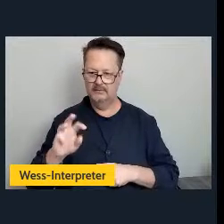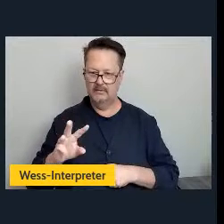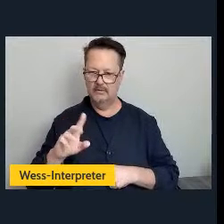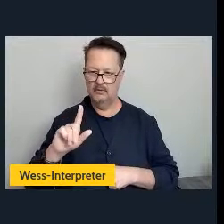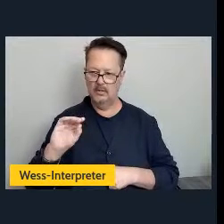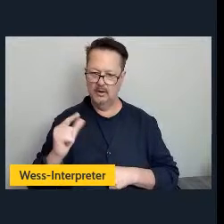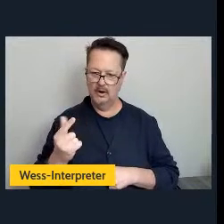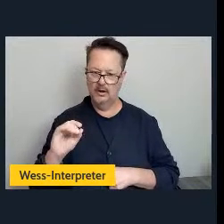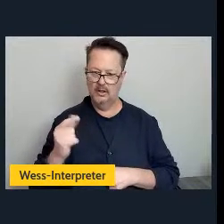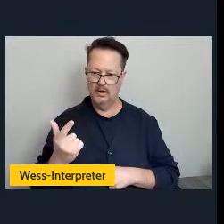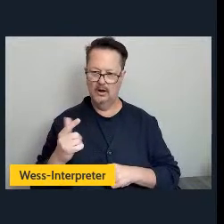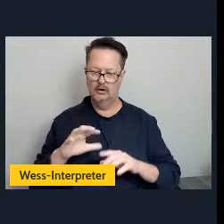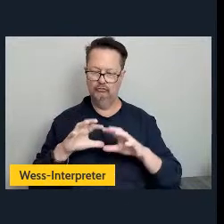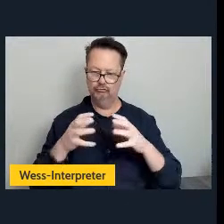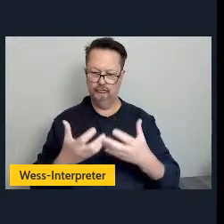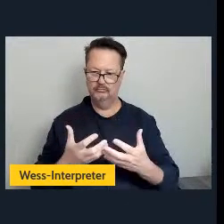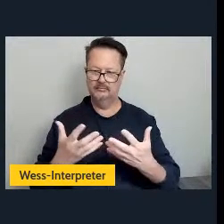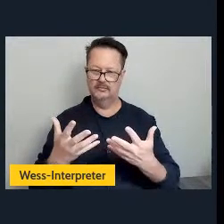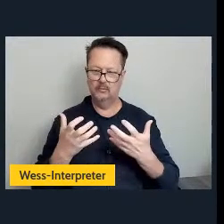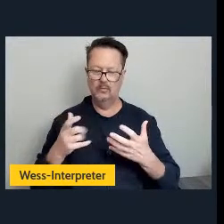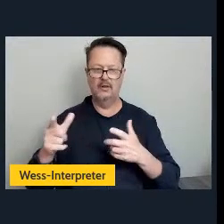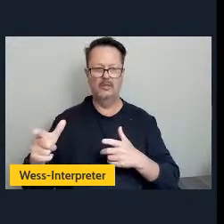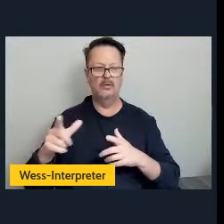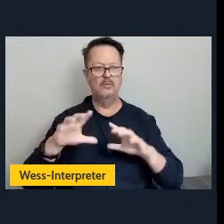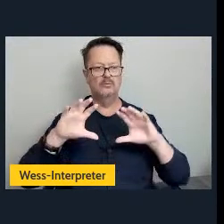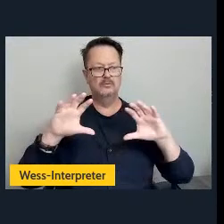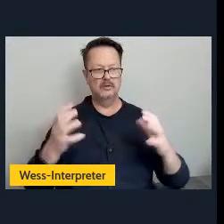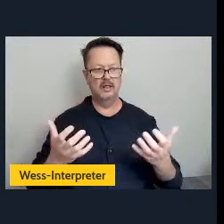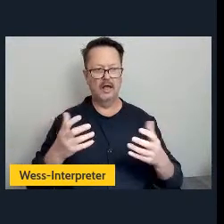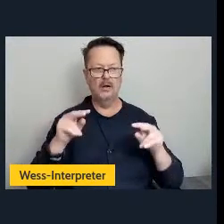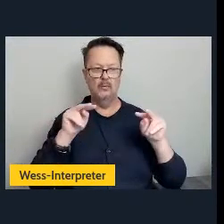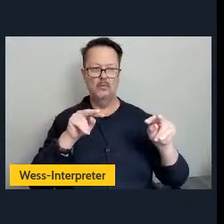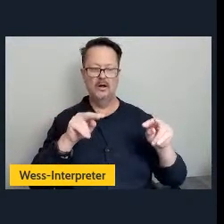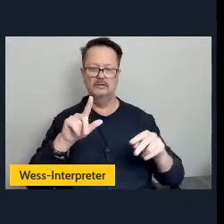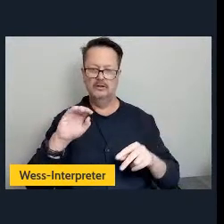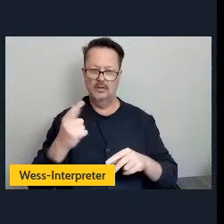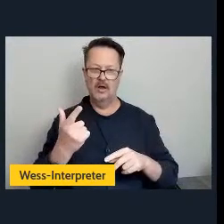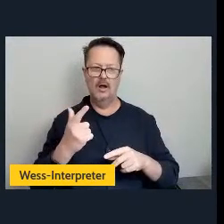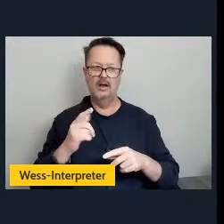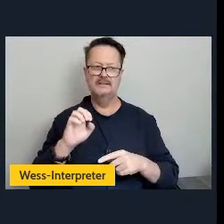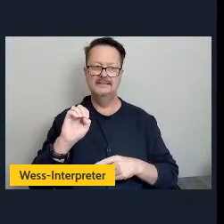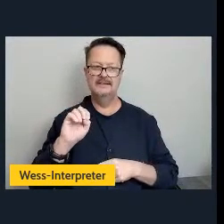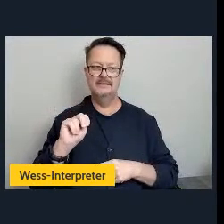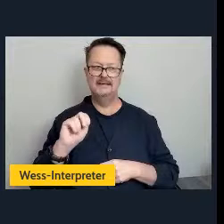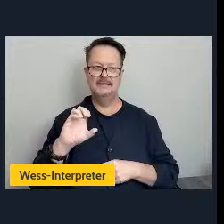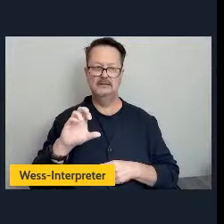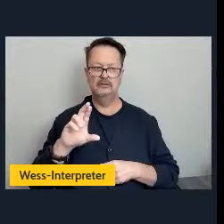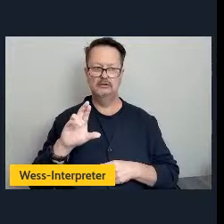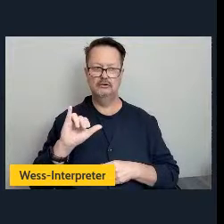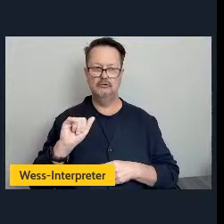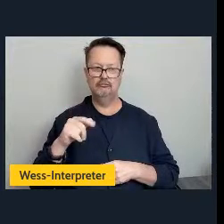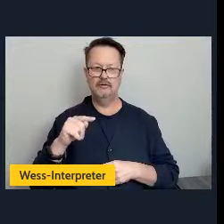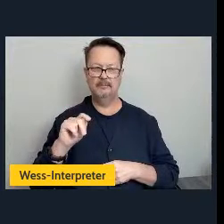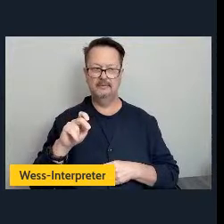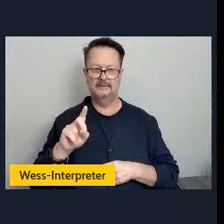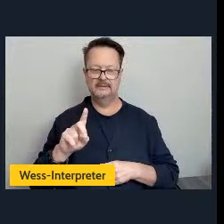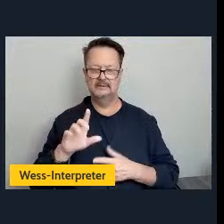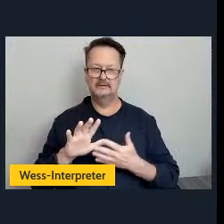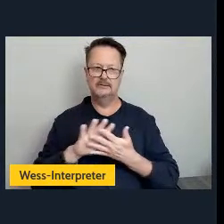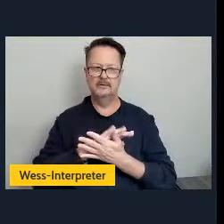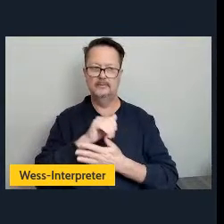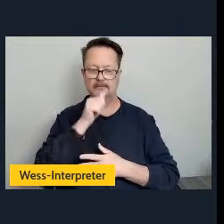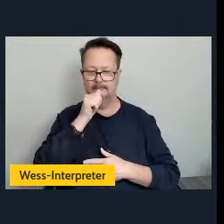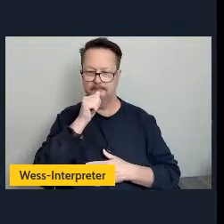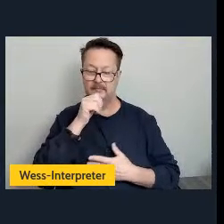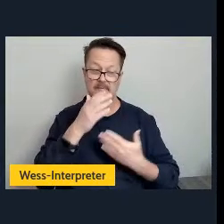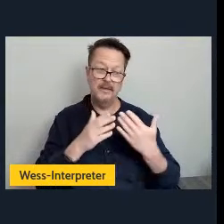wants those CloudWatch logs encrypted. So there are certain times where maybe the rule doesn't necessarily make sense, or